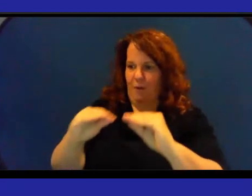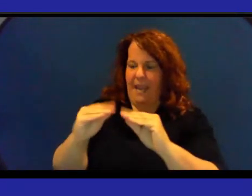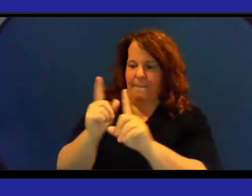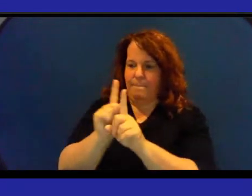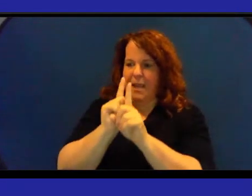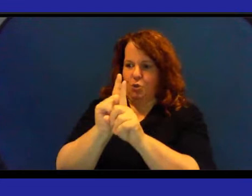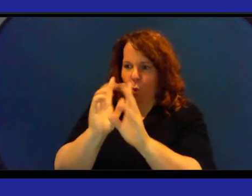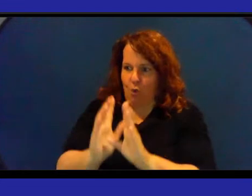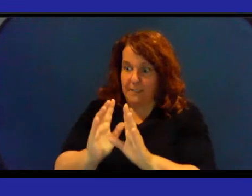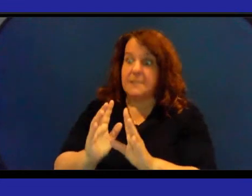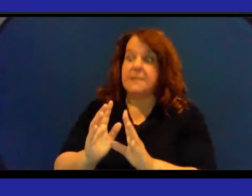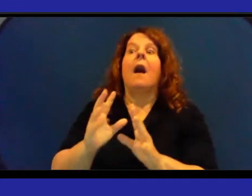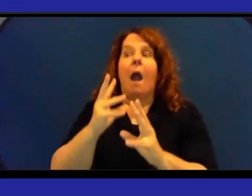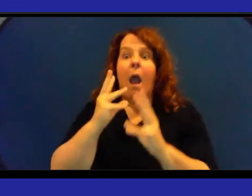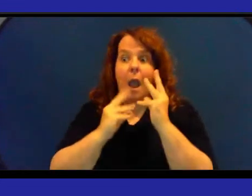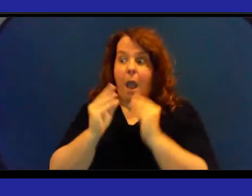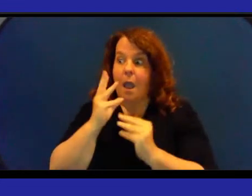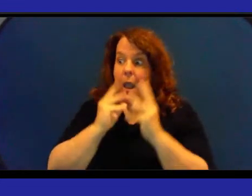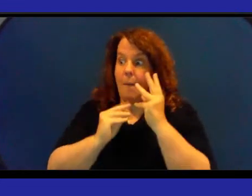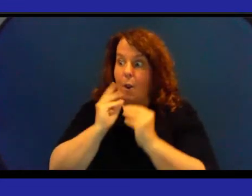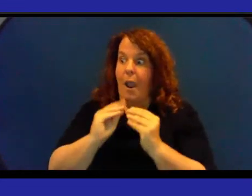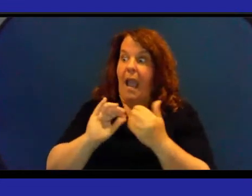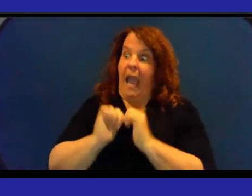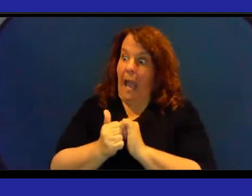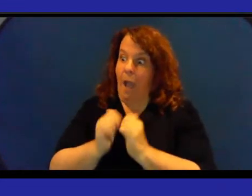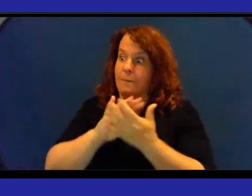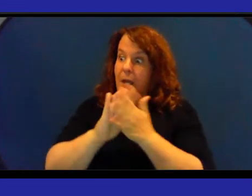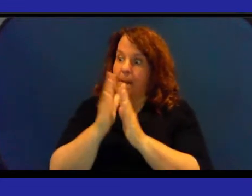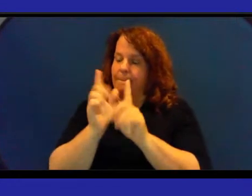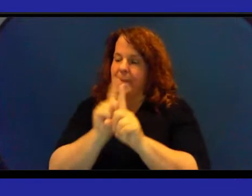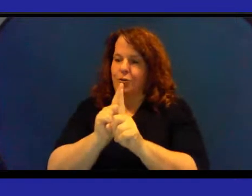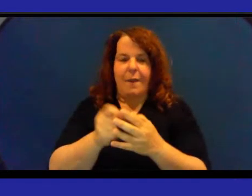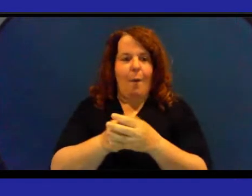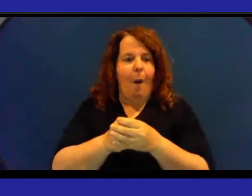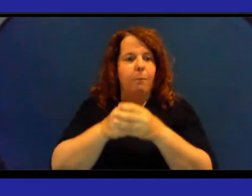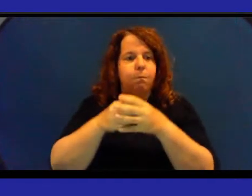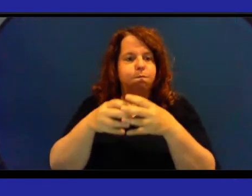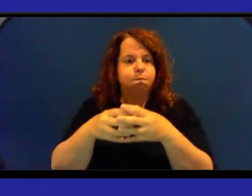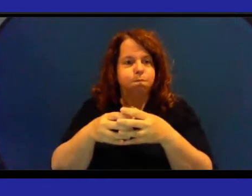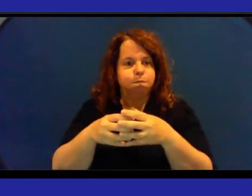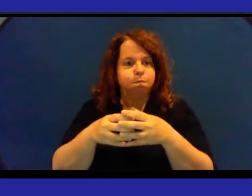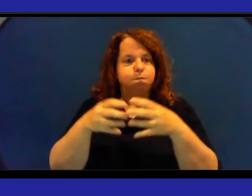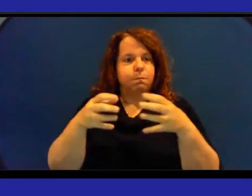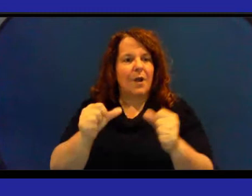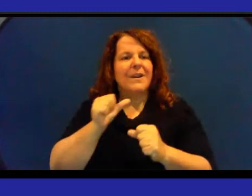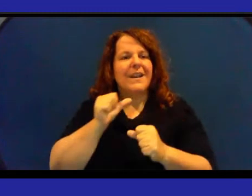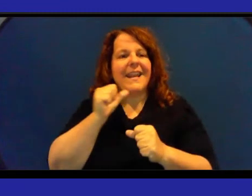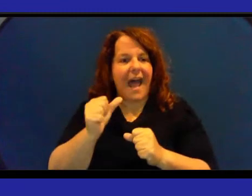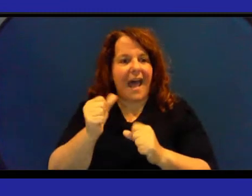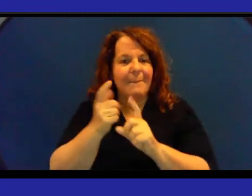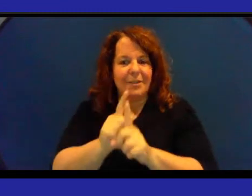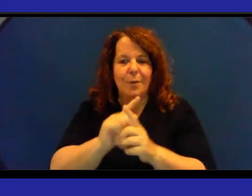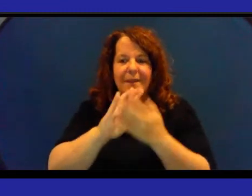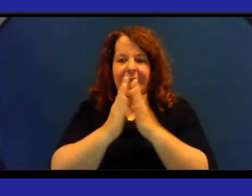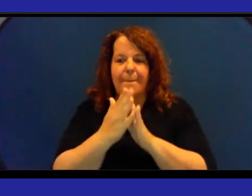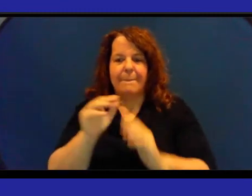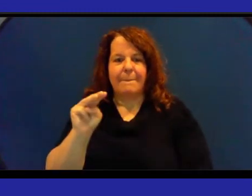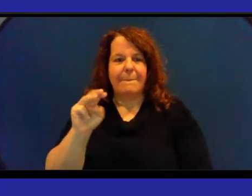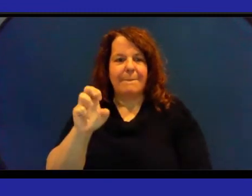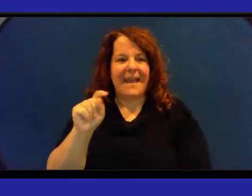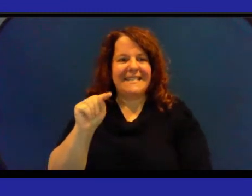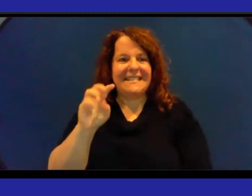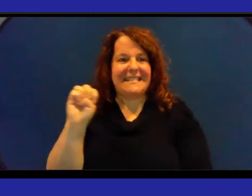Once we have that pool of mentors in place, we can continue to expand to our non-mentors who will be our mentees. Right. In terms of